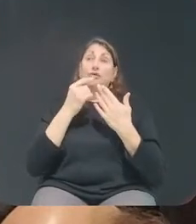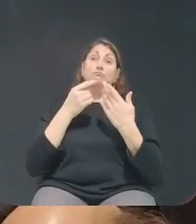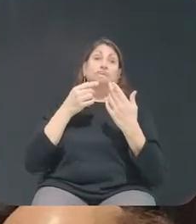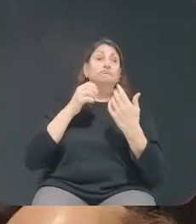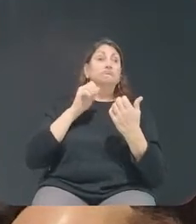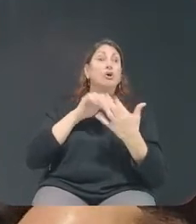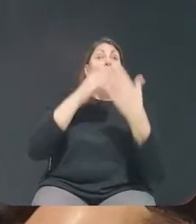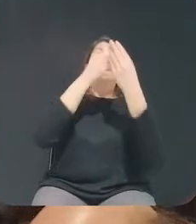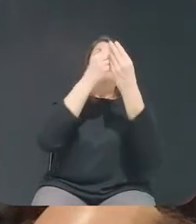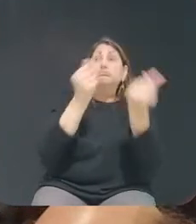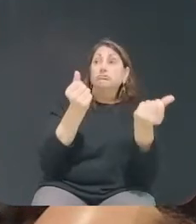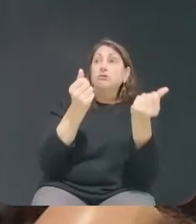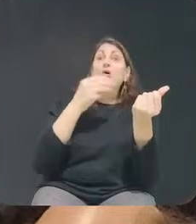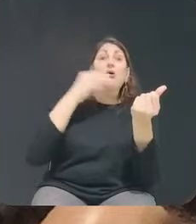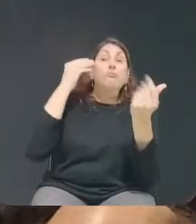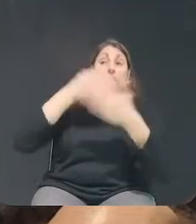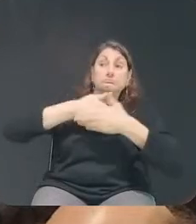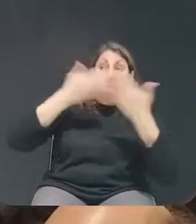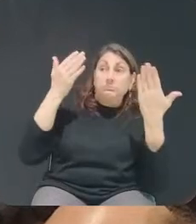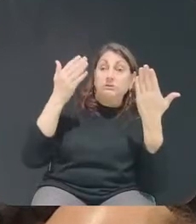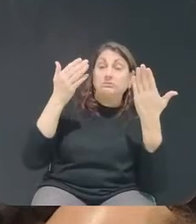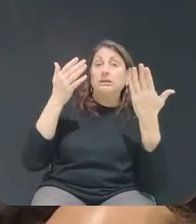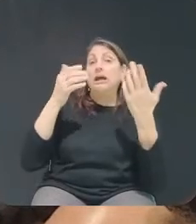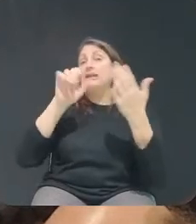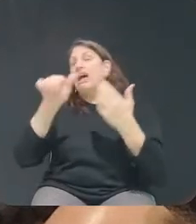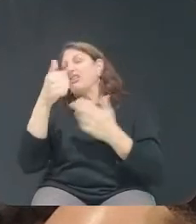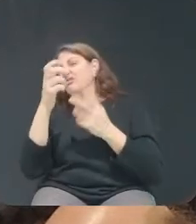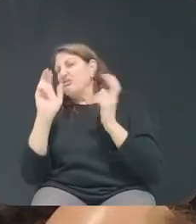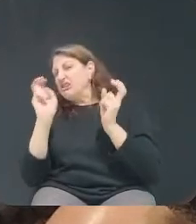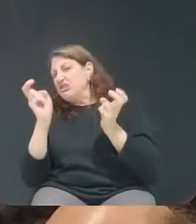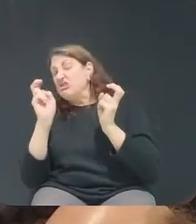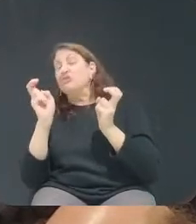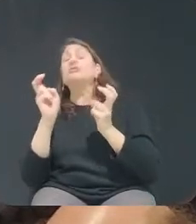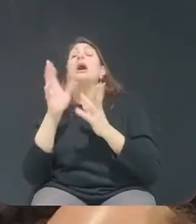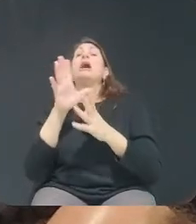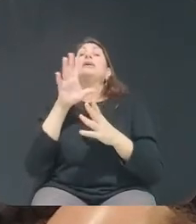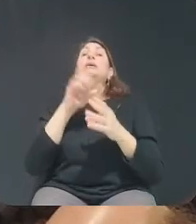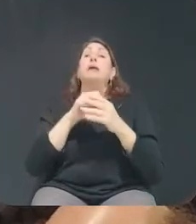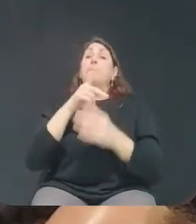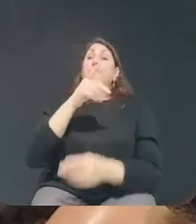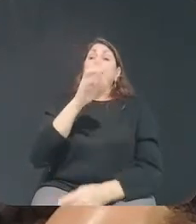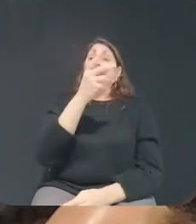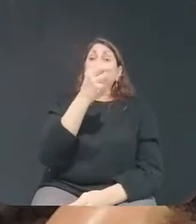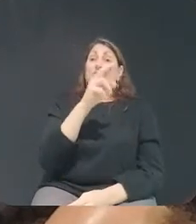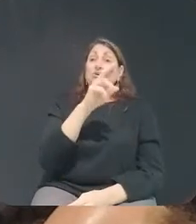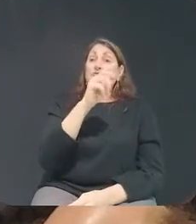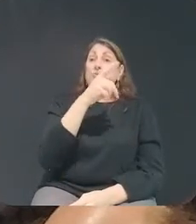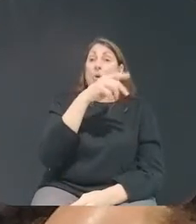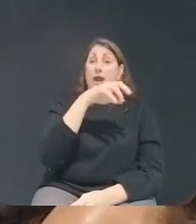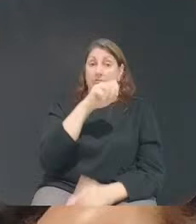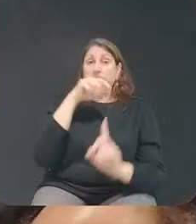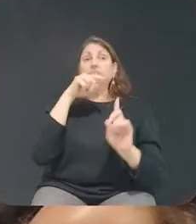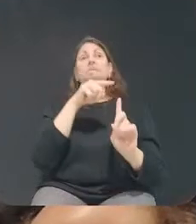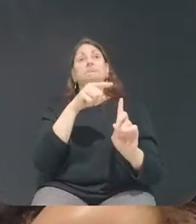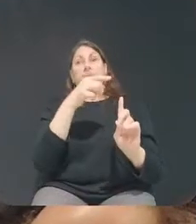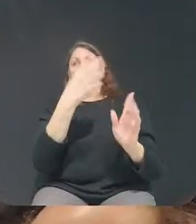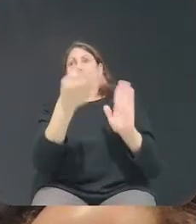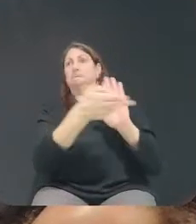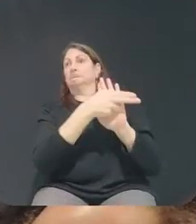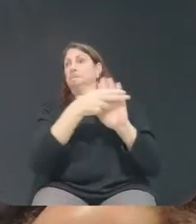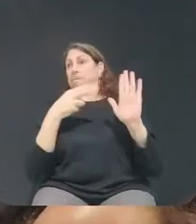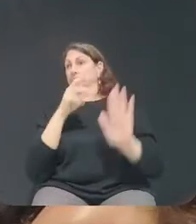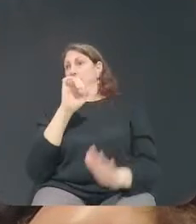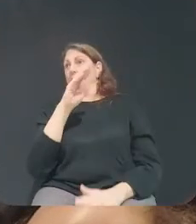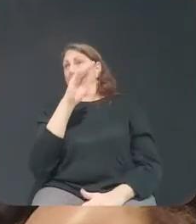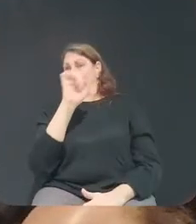The Central District, the International District, and Pioneer Square, including the Skid Road area, were designated Model City neighborhoods and